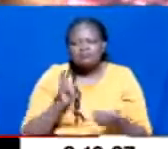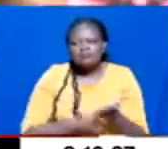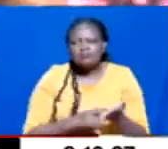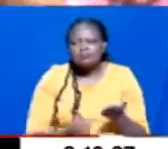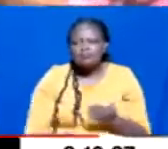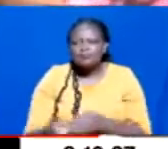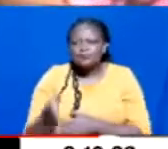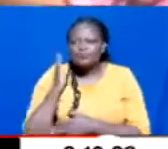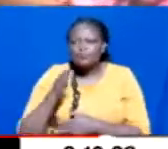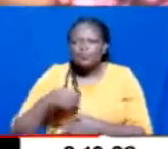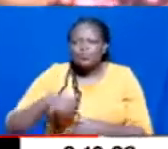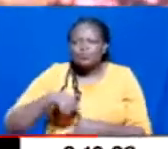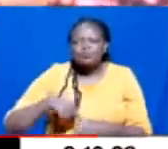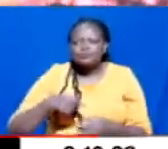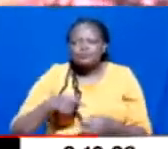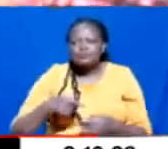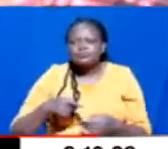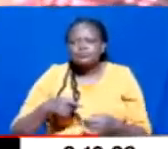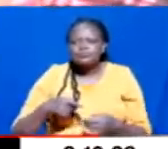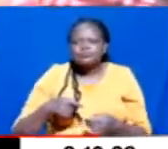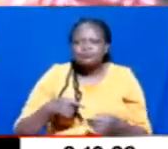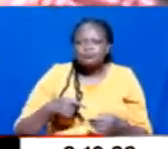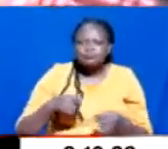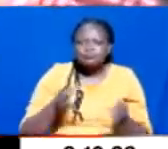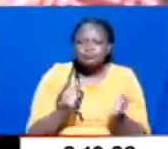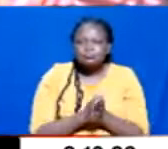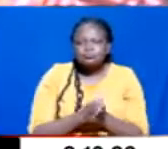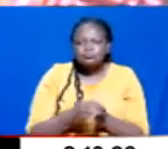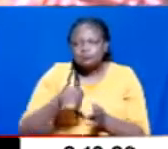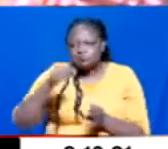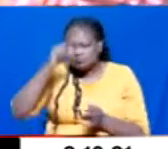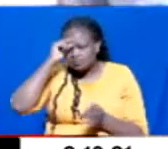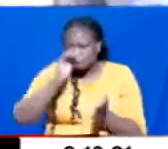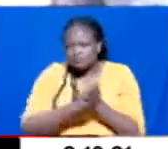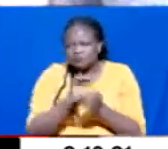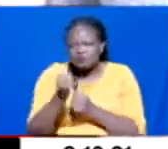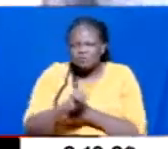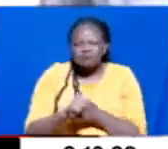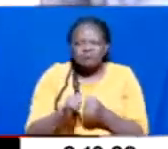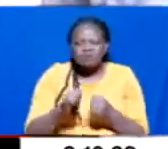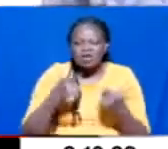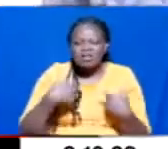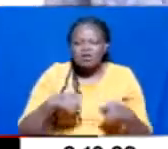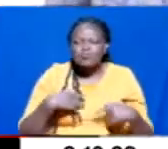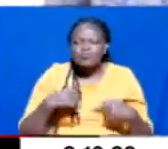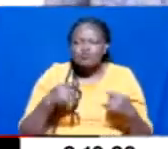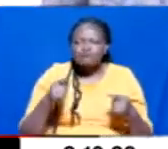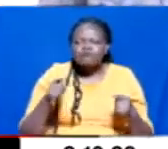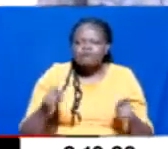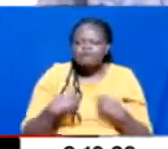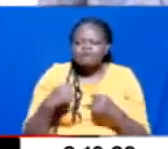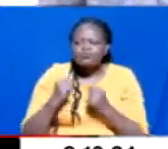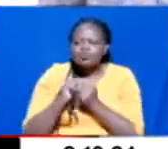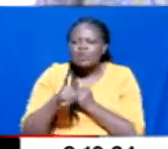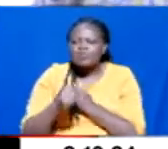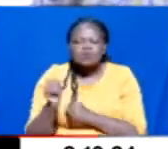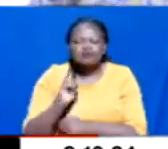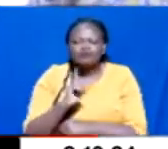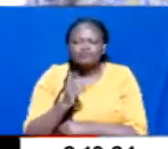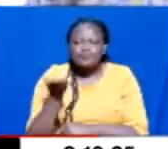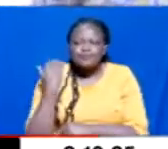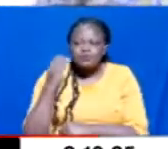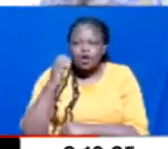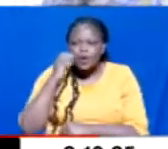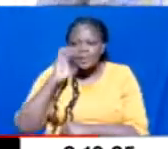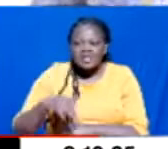ni sisi na serikali na kila mmoja wetu. Tusikubali kupiganisha watu. Na mimi nakumbuka juzi Matiang'i alikuwa hapa